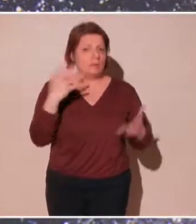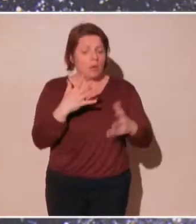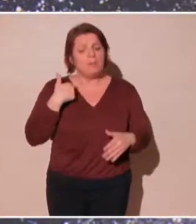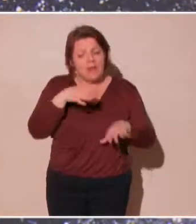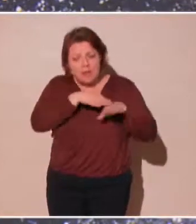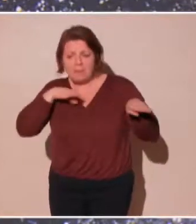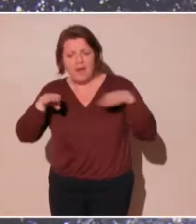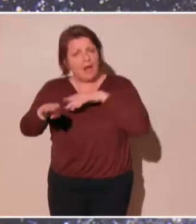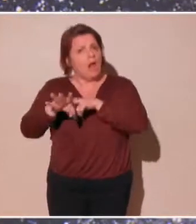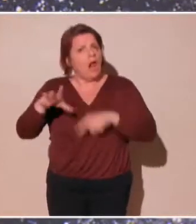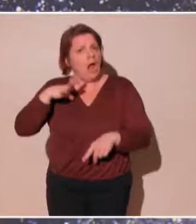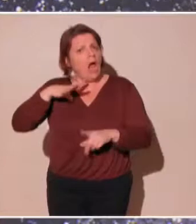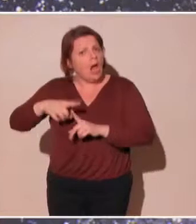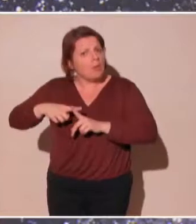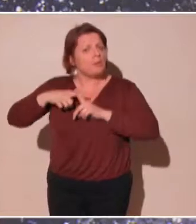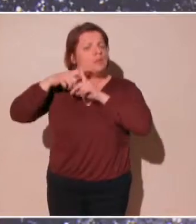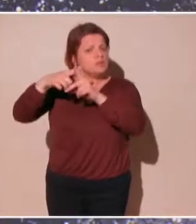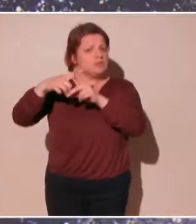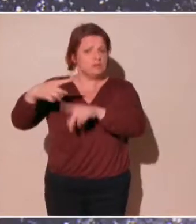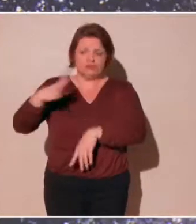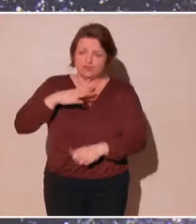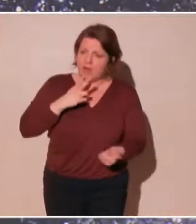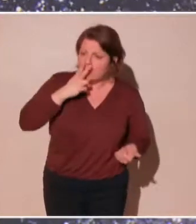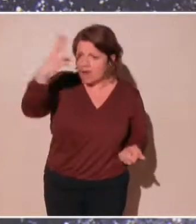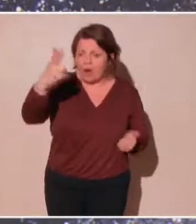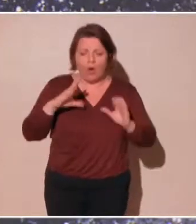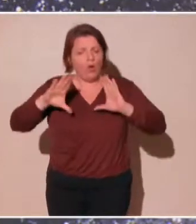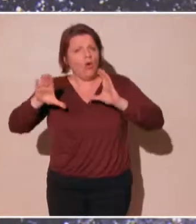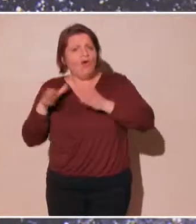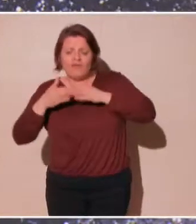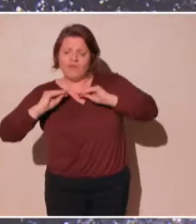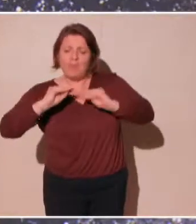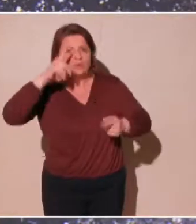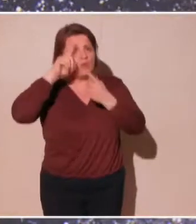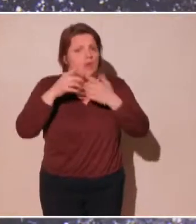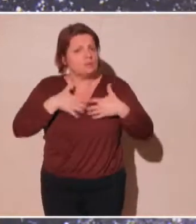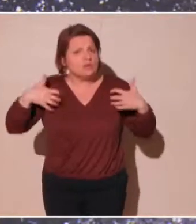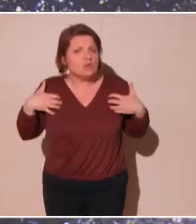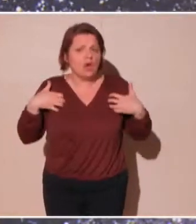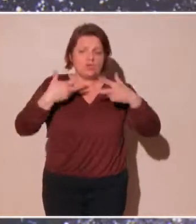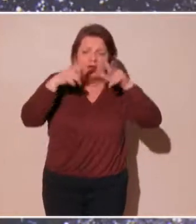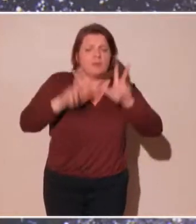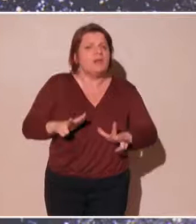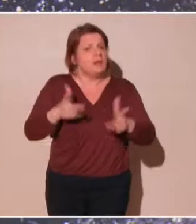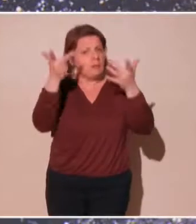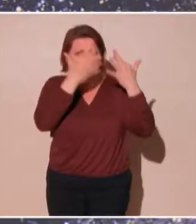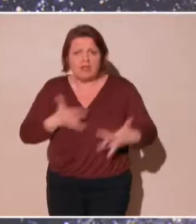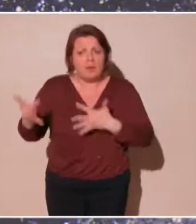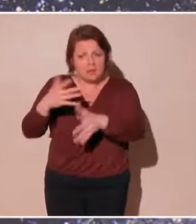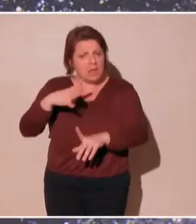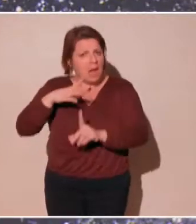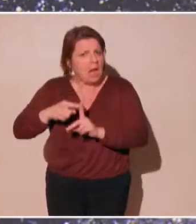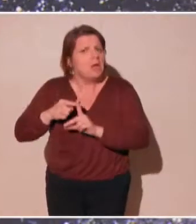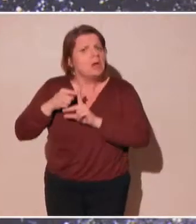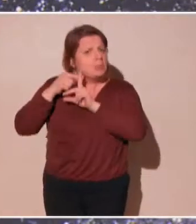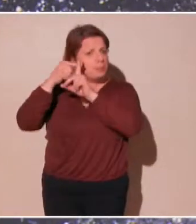weaknesses. However, in this particular area, I think we have real assets. We have excellence